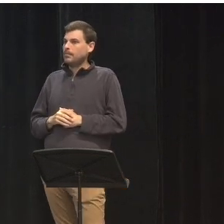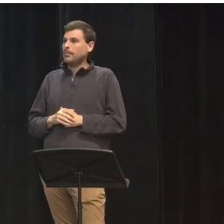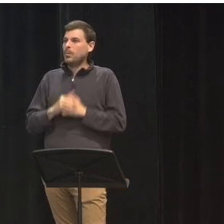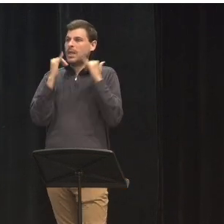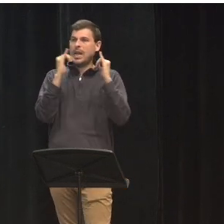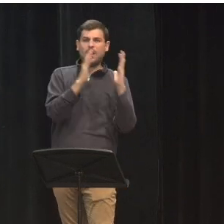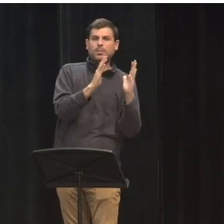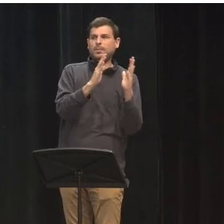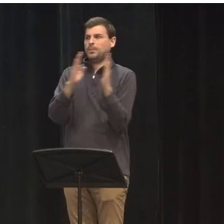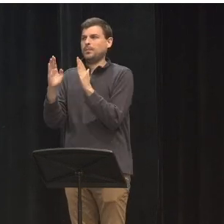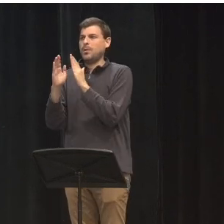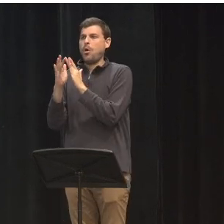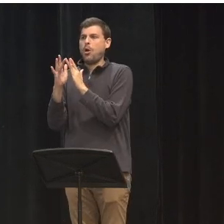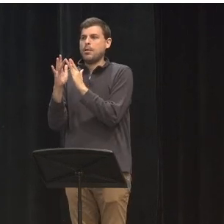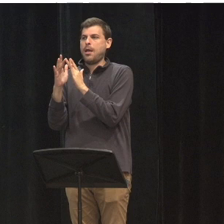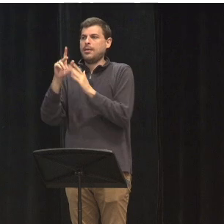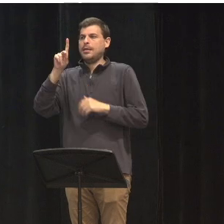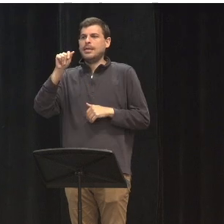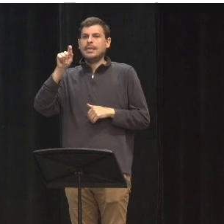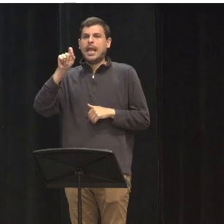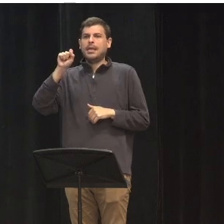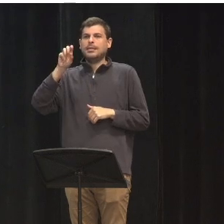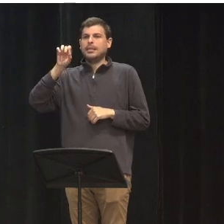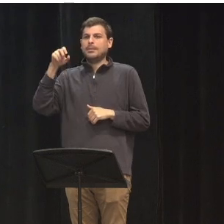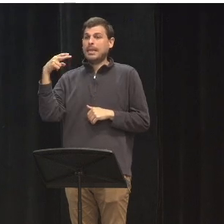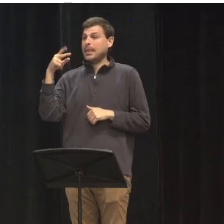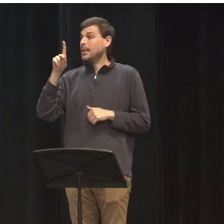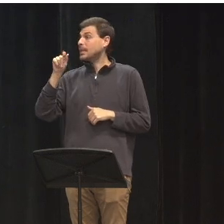online. Let's start with Kate Smith.